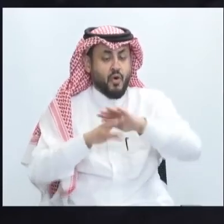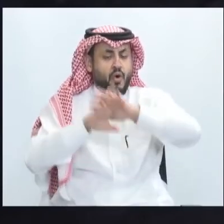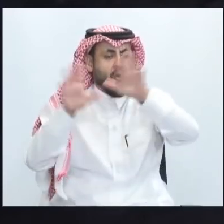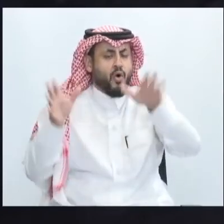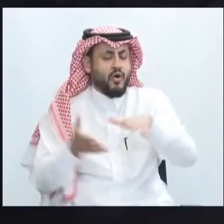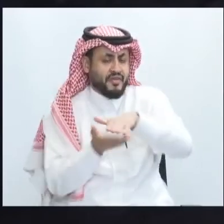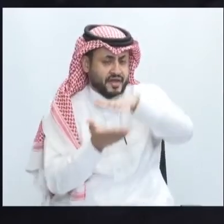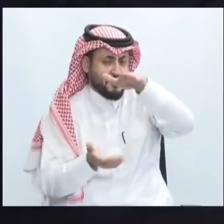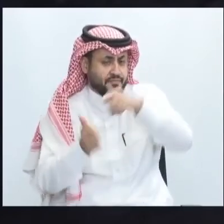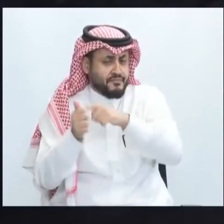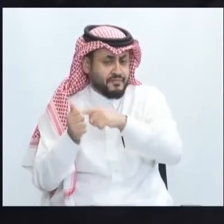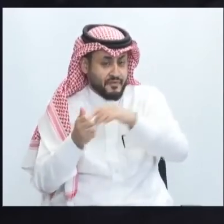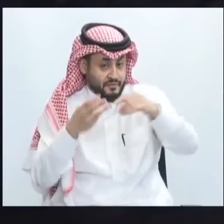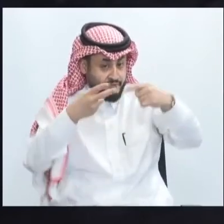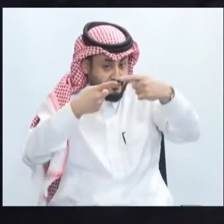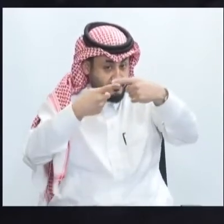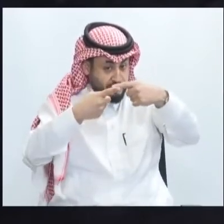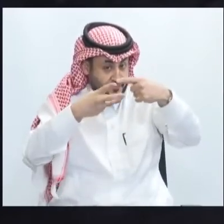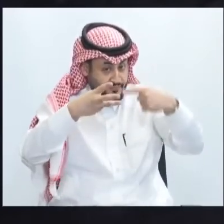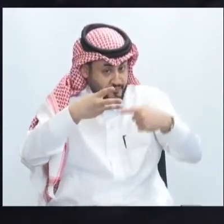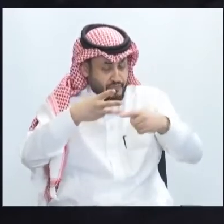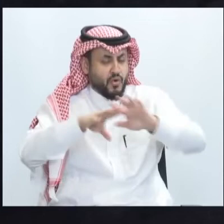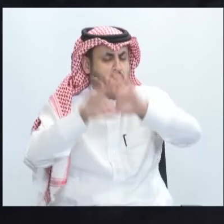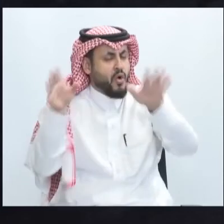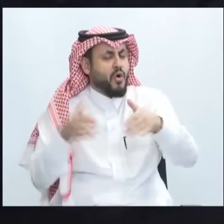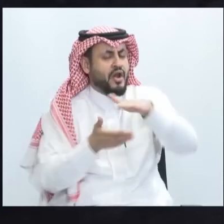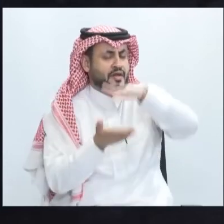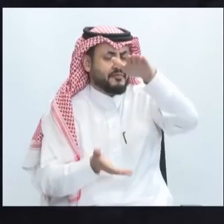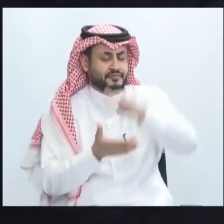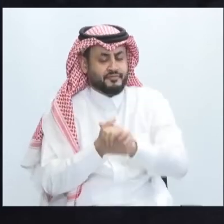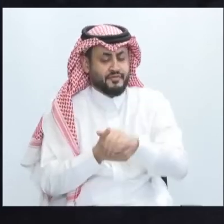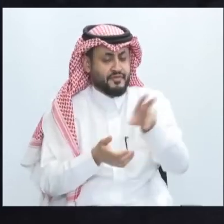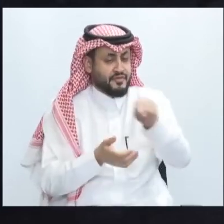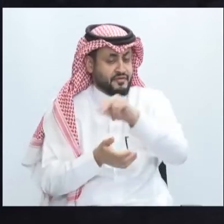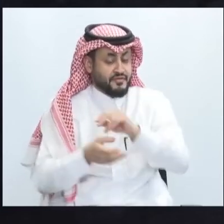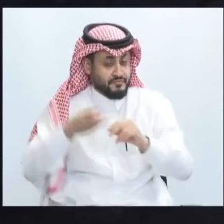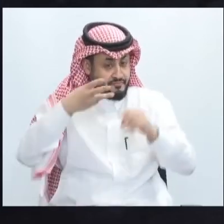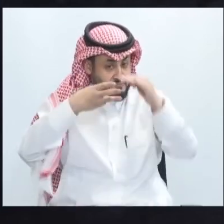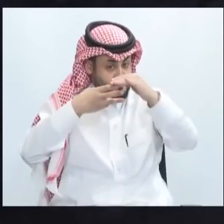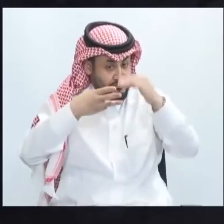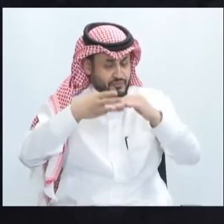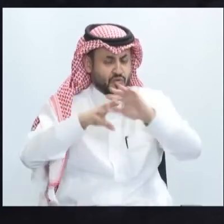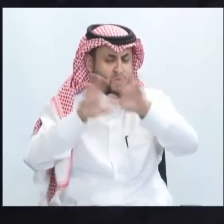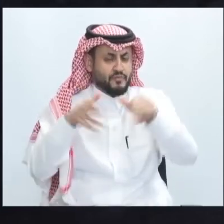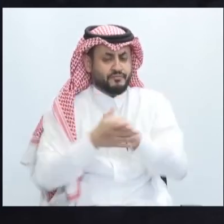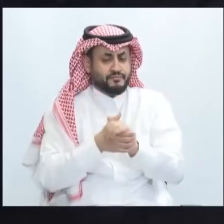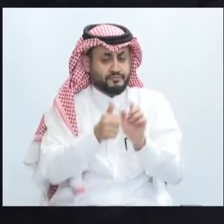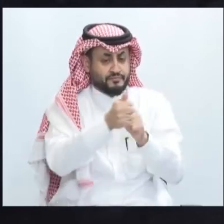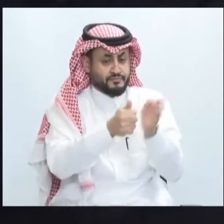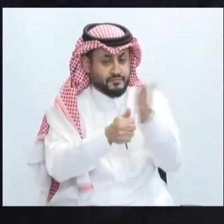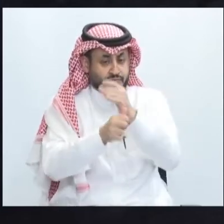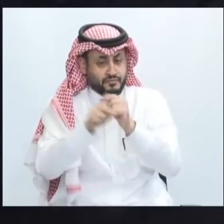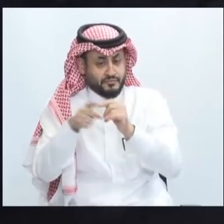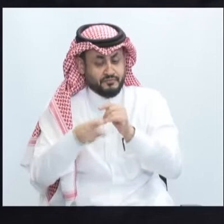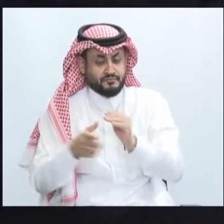start from line number 1 up to line number 3. All the capital letters from A to Z. But,